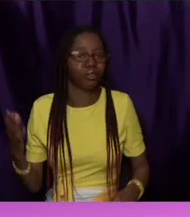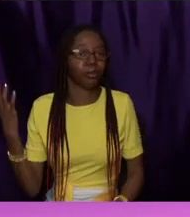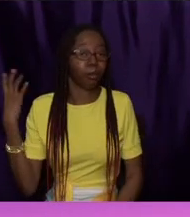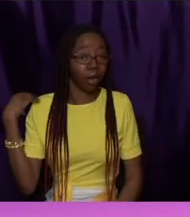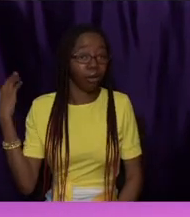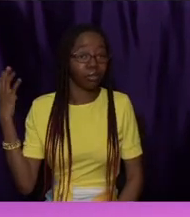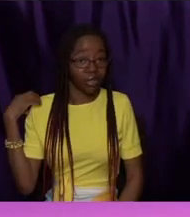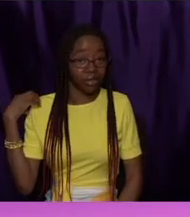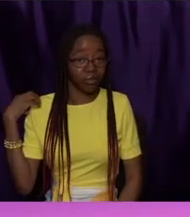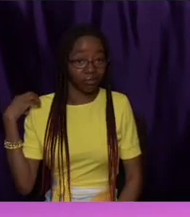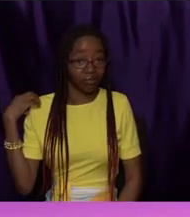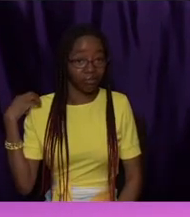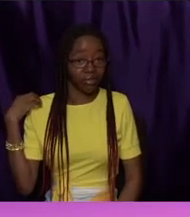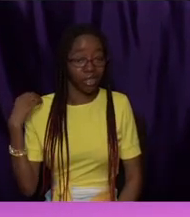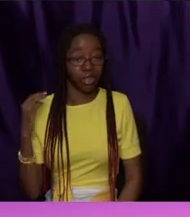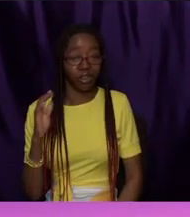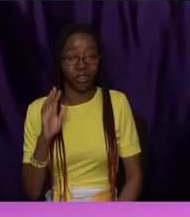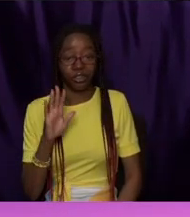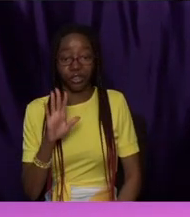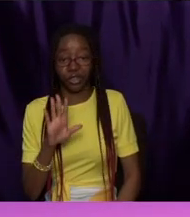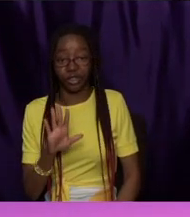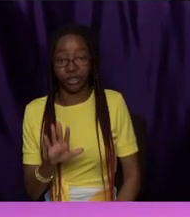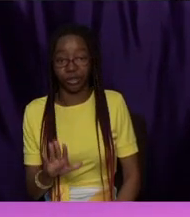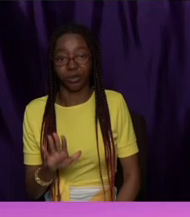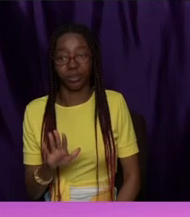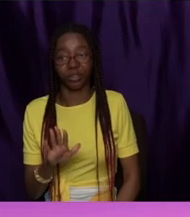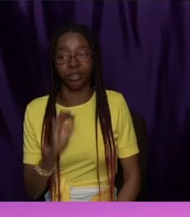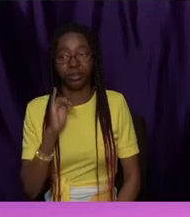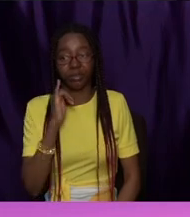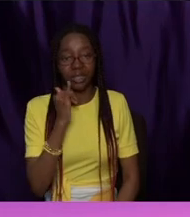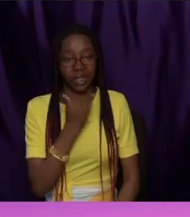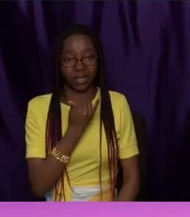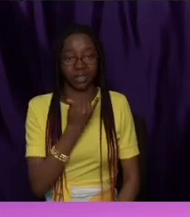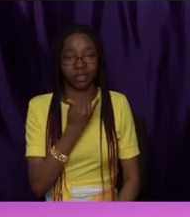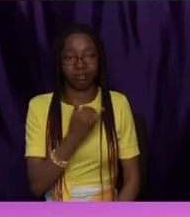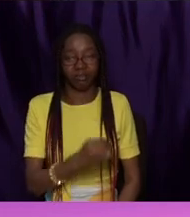boss for your arrested development?